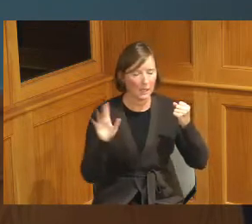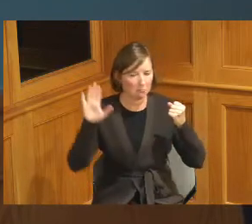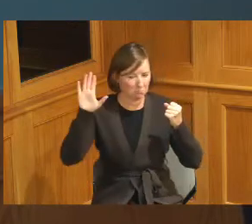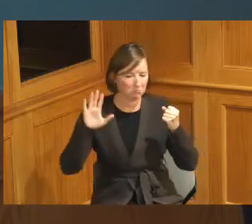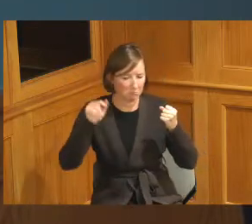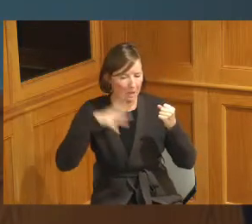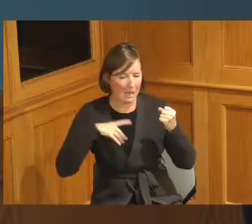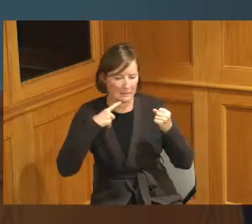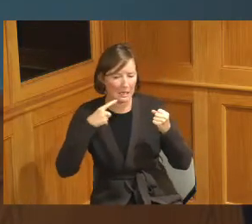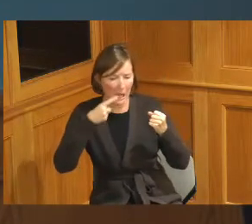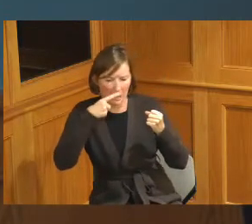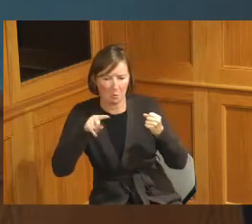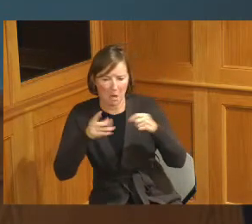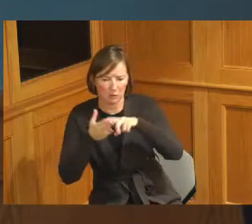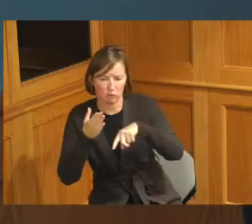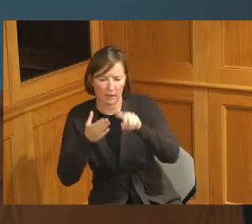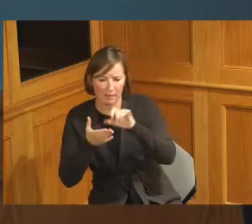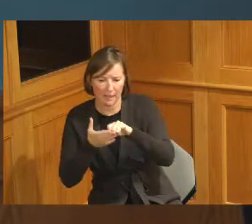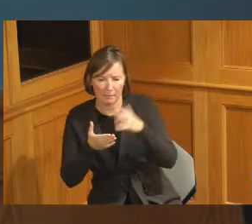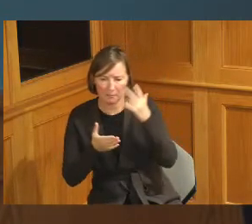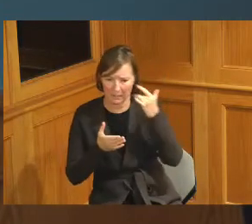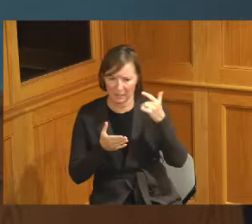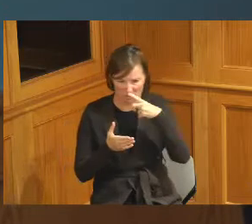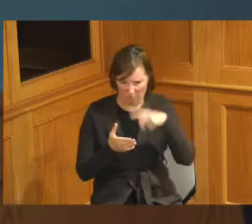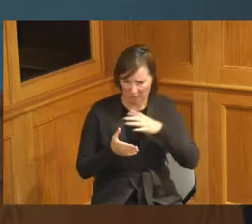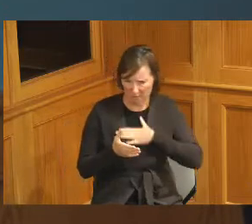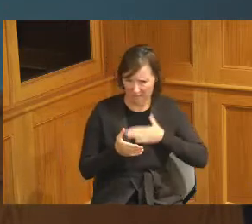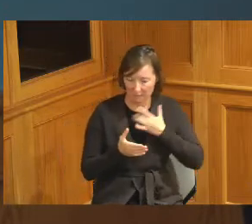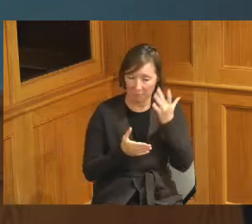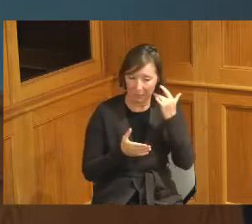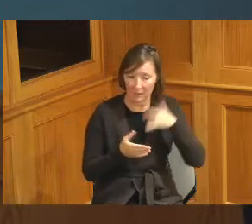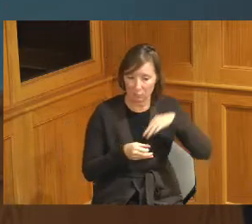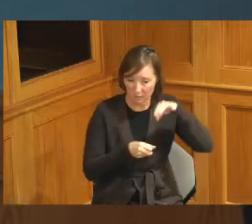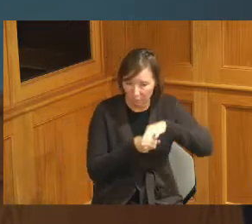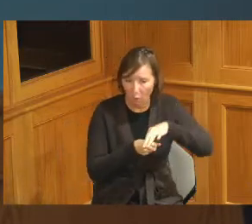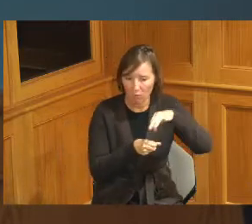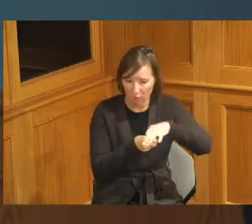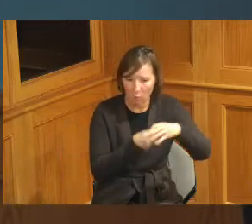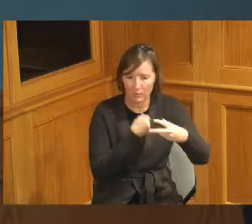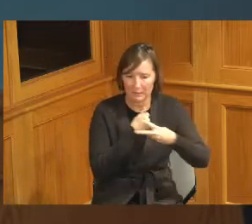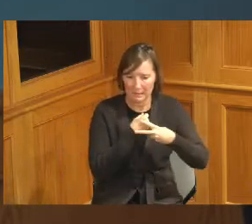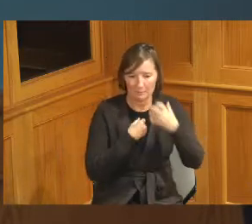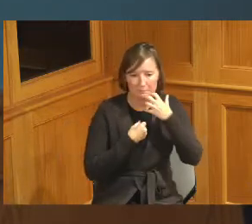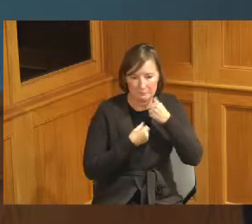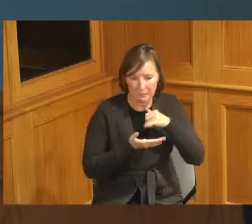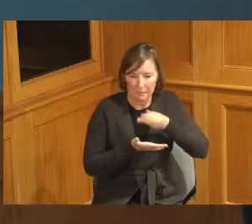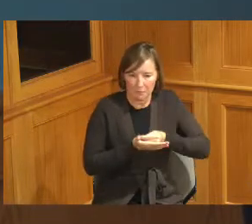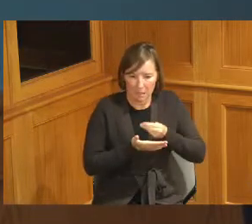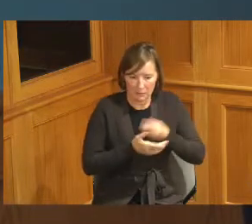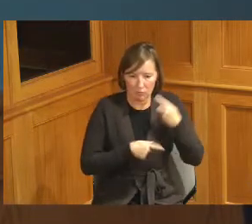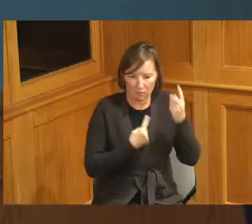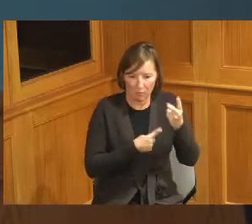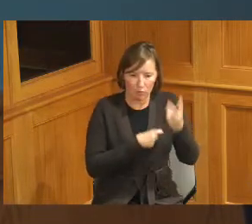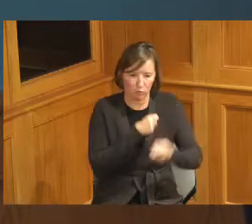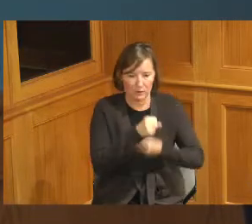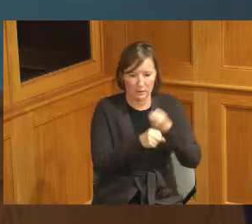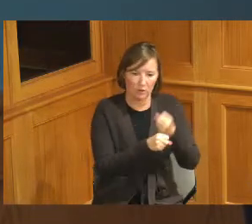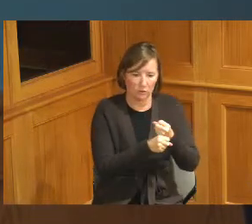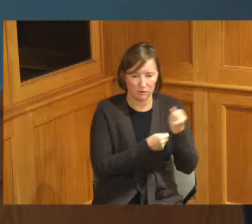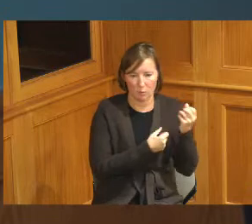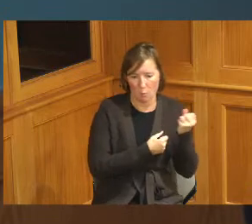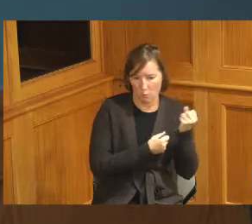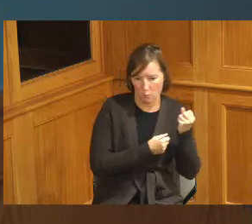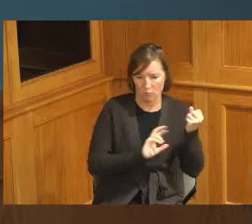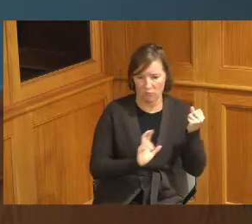you double check that? Because we voted on it, we've held it for 2 years because we couldn't. Yeah. We were trying to get the paperwork and all of